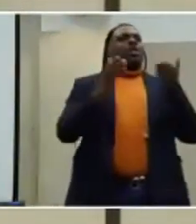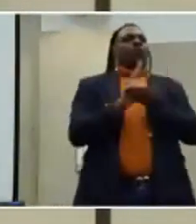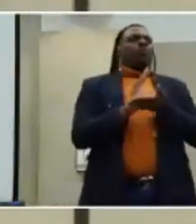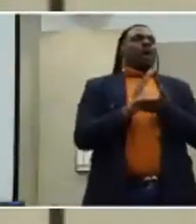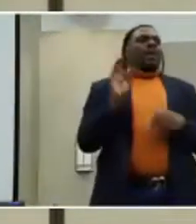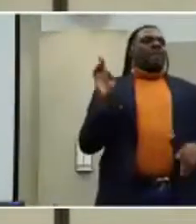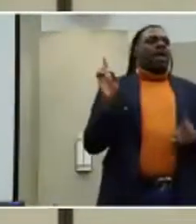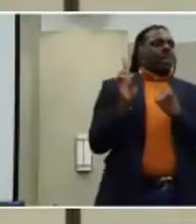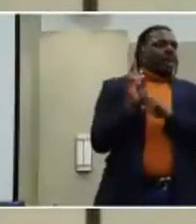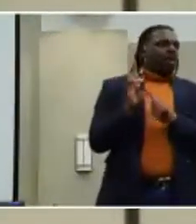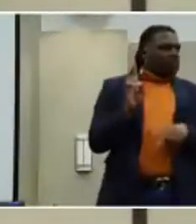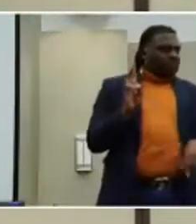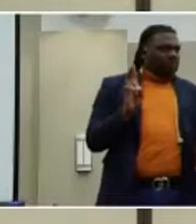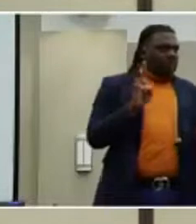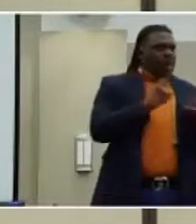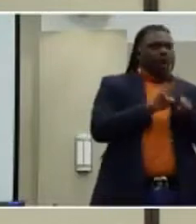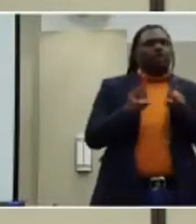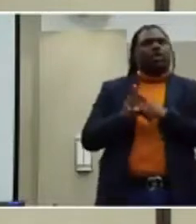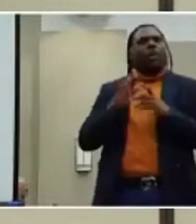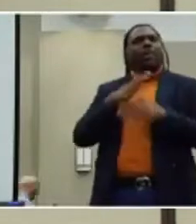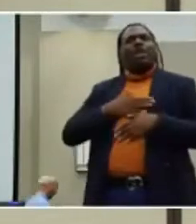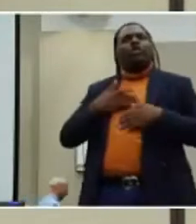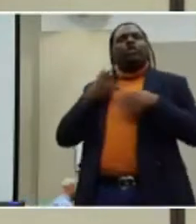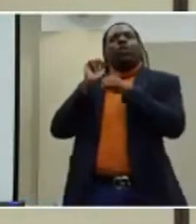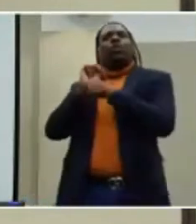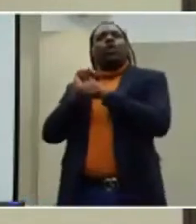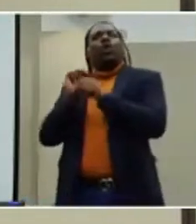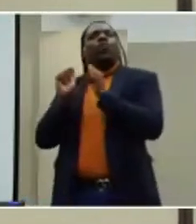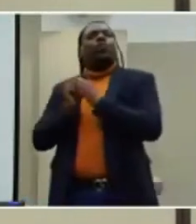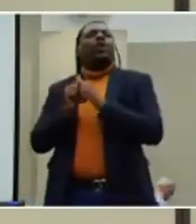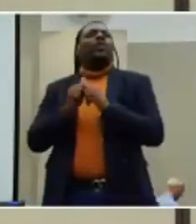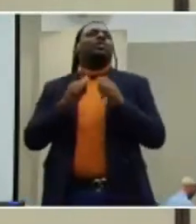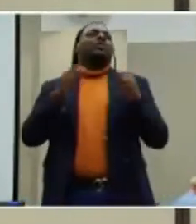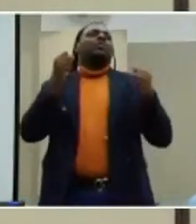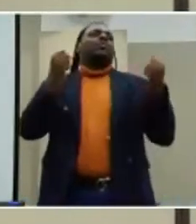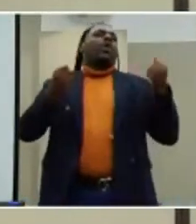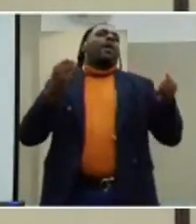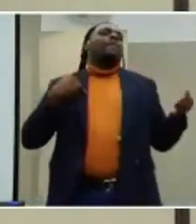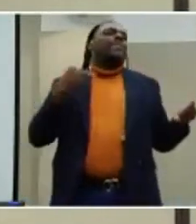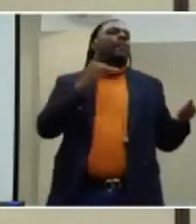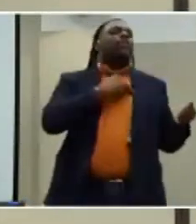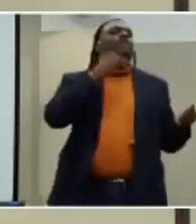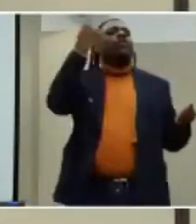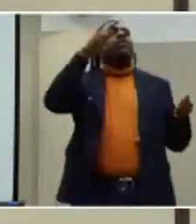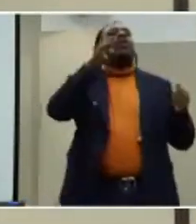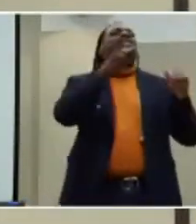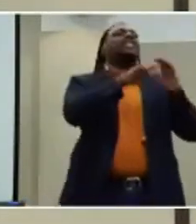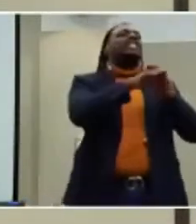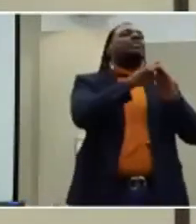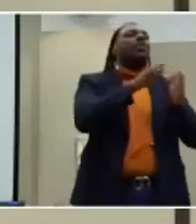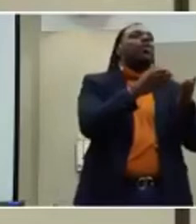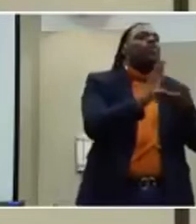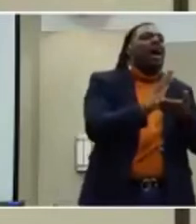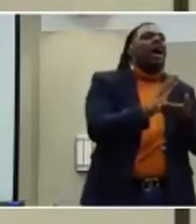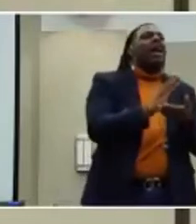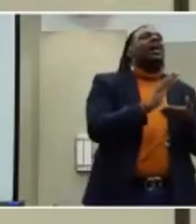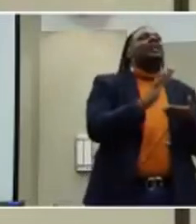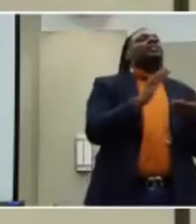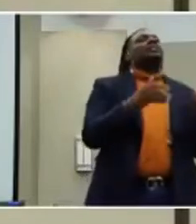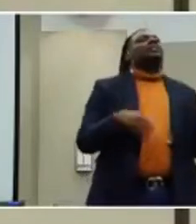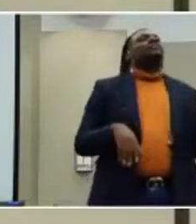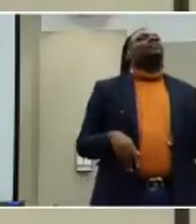Maryland. I also have the pleasure of working with some CARS members, Consumers for Accessible Ride Services, including Floyd